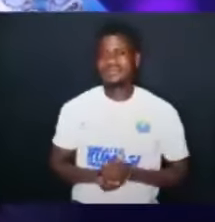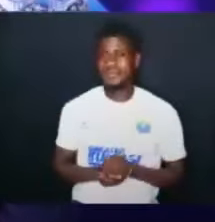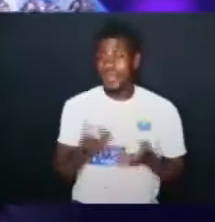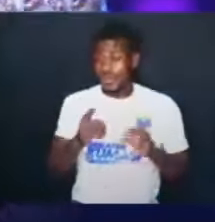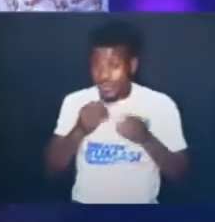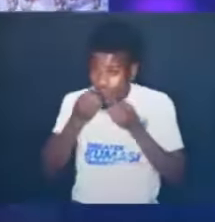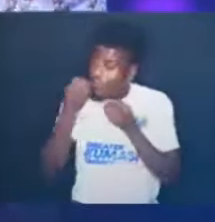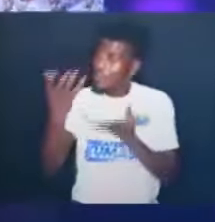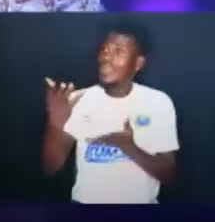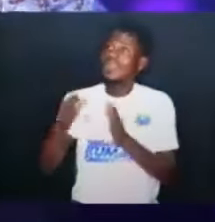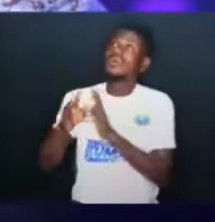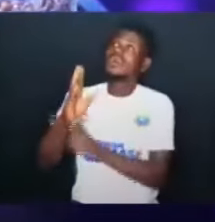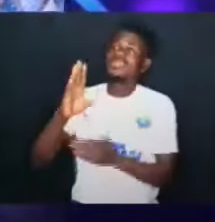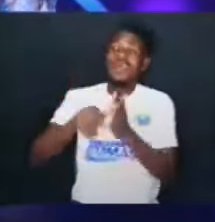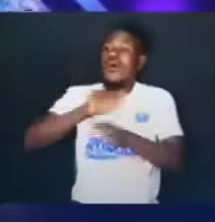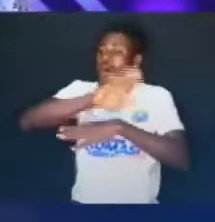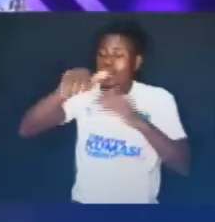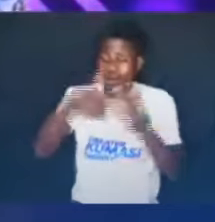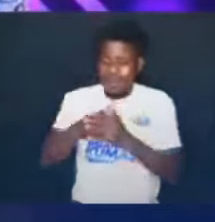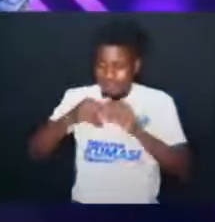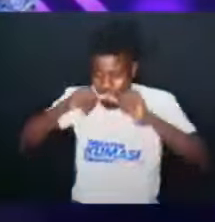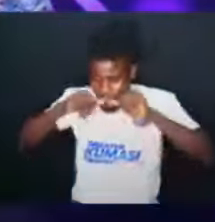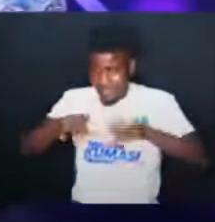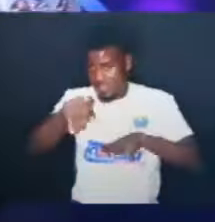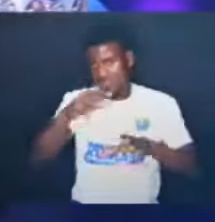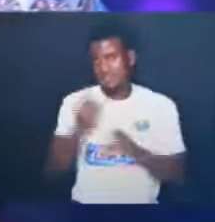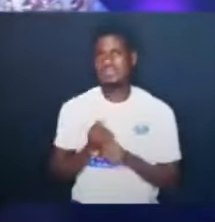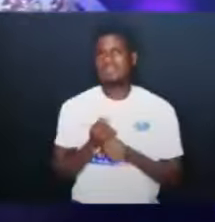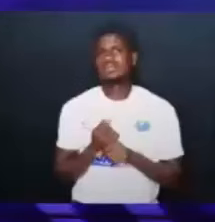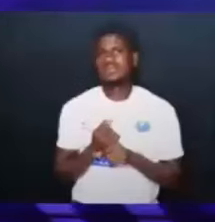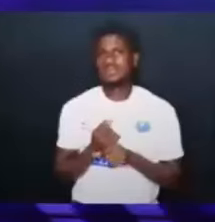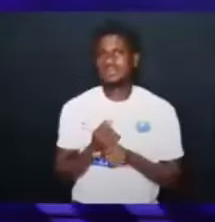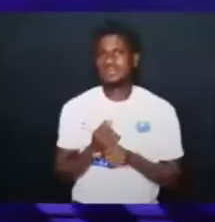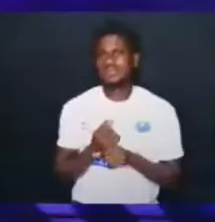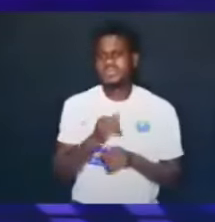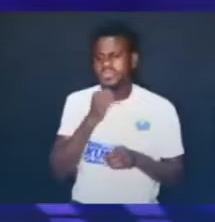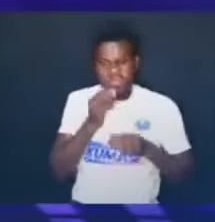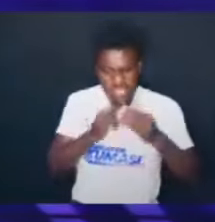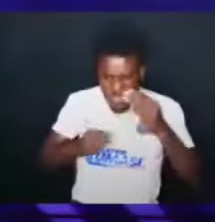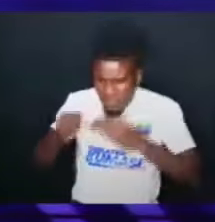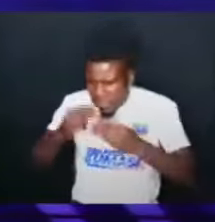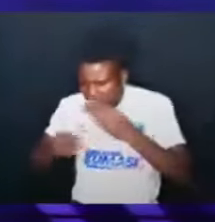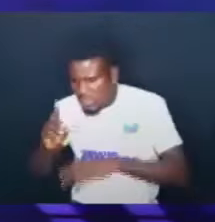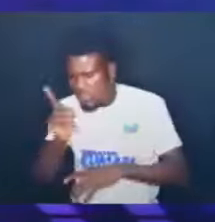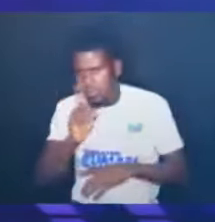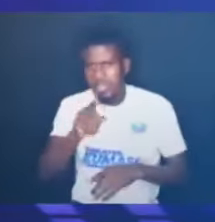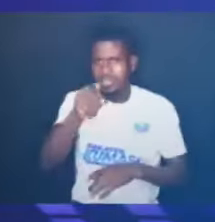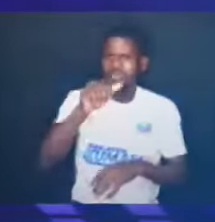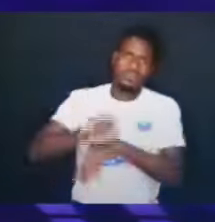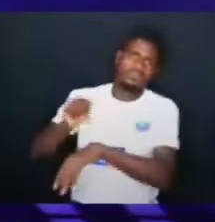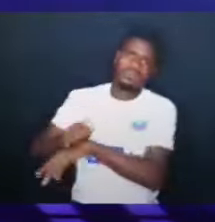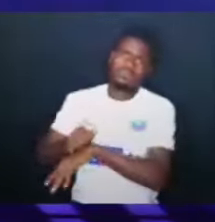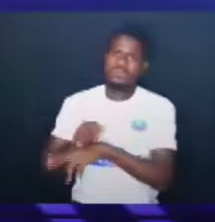du nyang kupona. Se inshira inina. Ebe di wechiya. Baby abe febi ano. Ene ben nanti. Now it doesn't matter where you have been posted or where you are